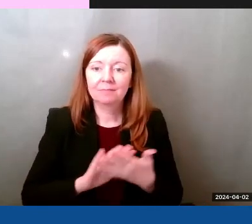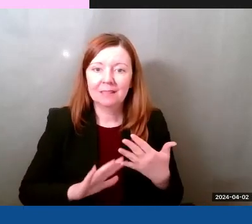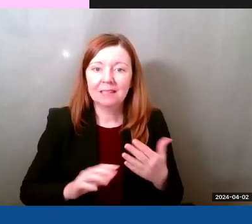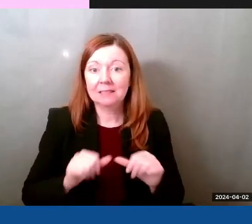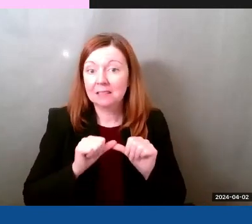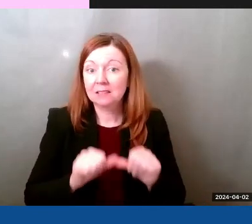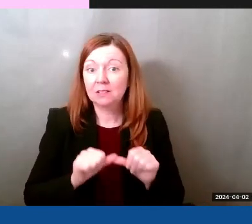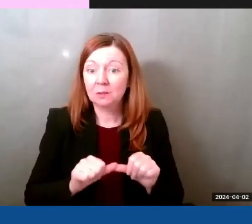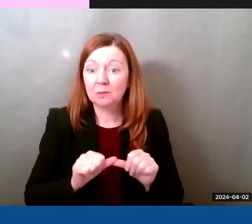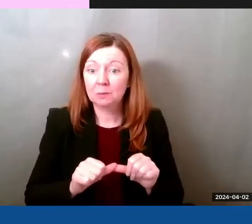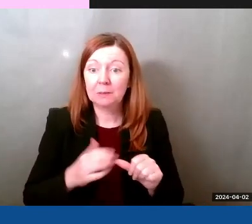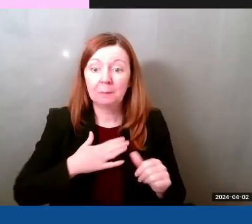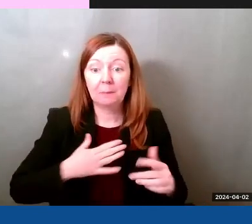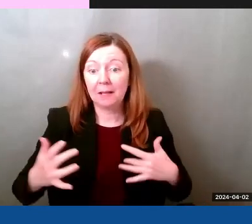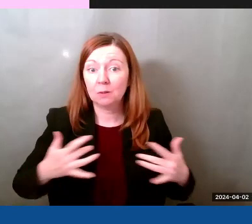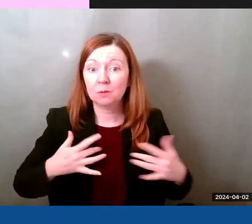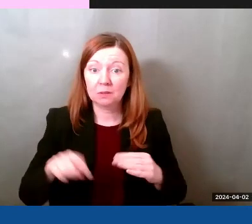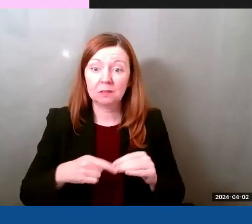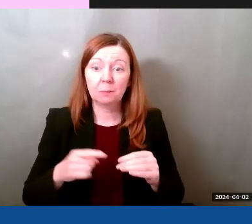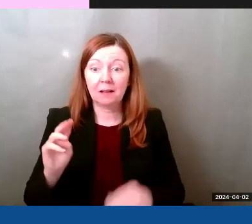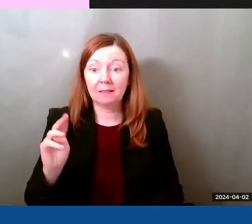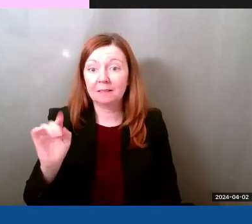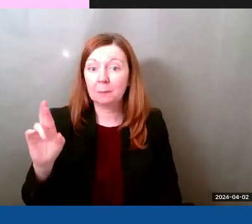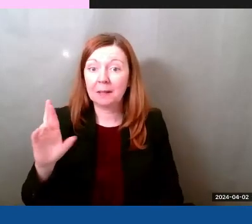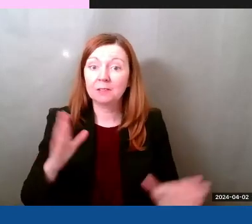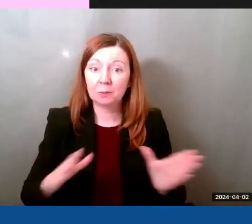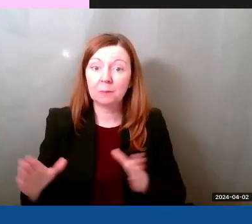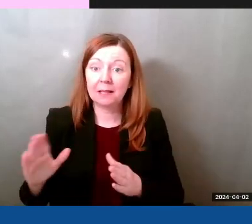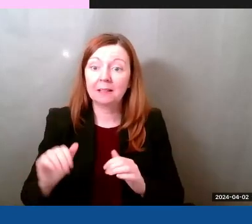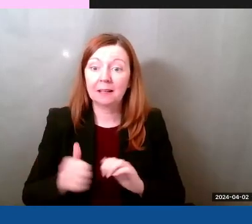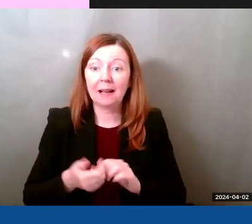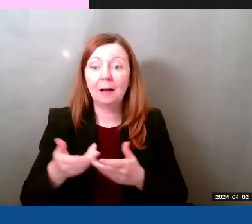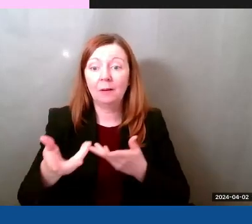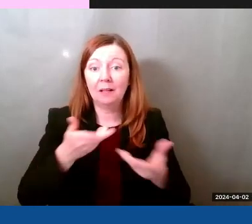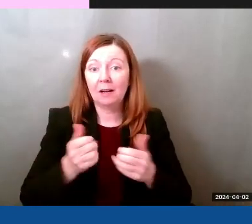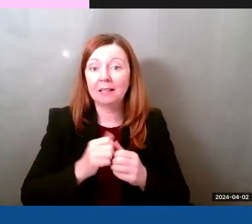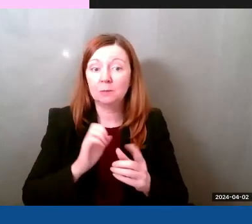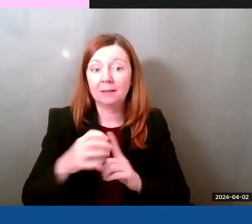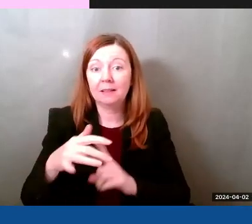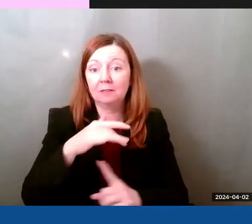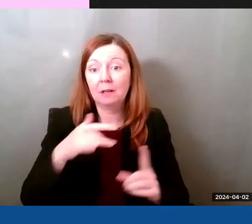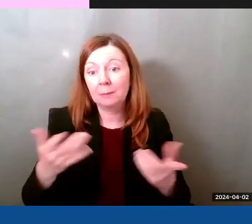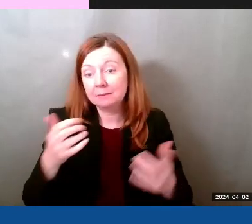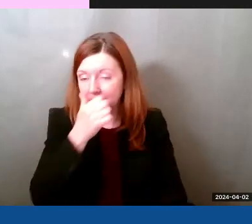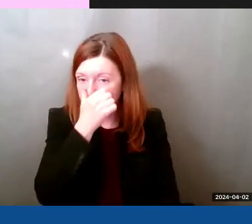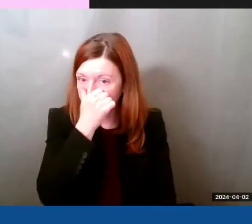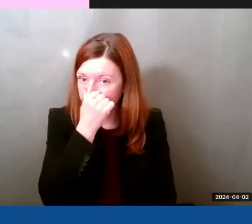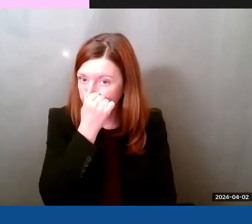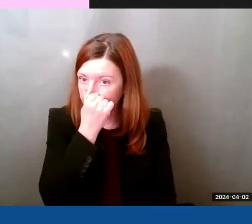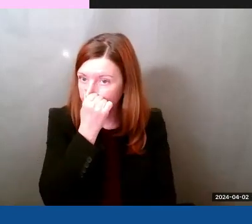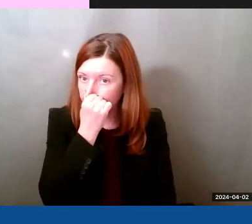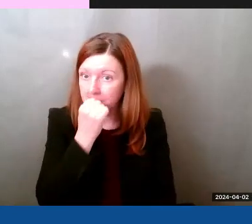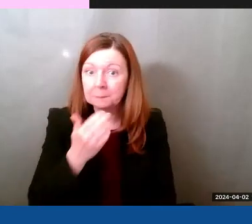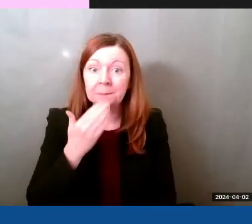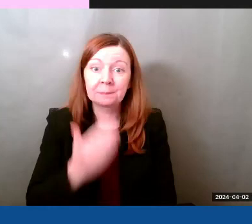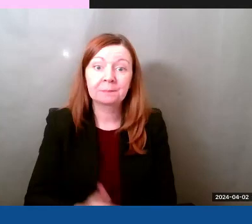continue to be my concerns about the master plan and how it interacts with the environment. Thank you. Thank